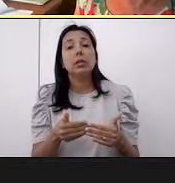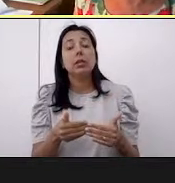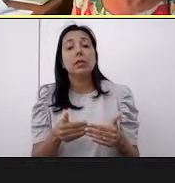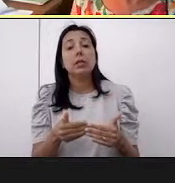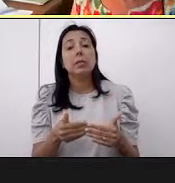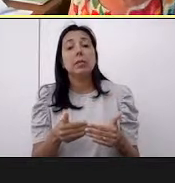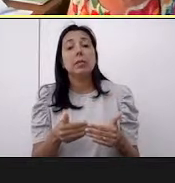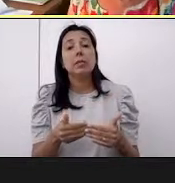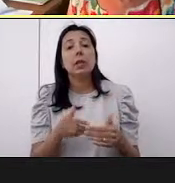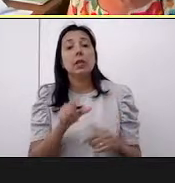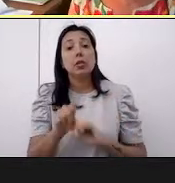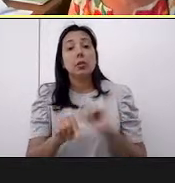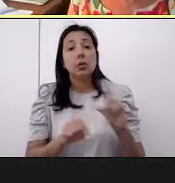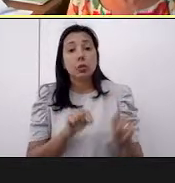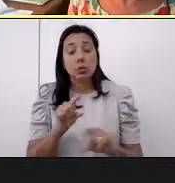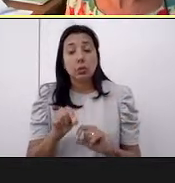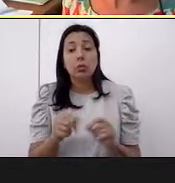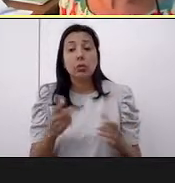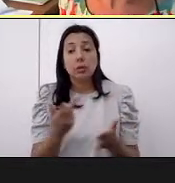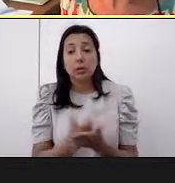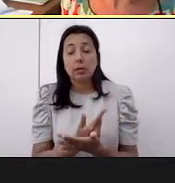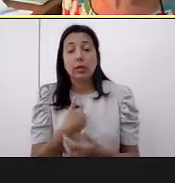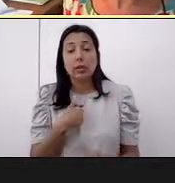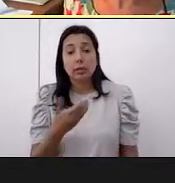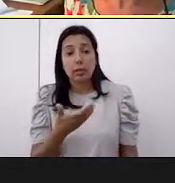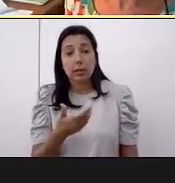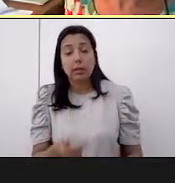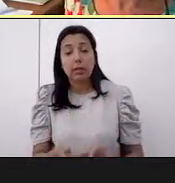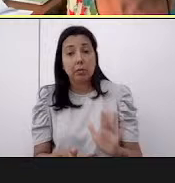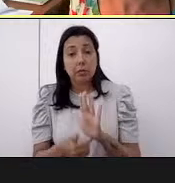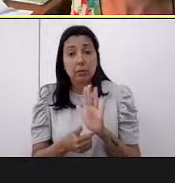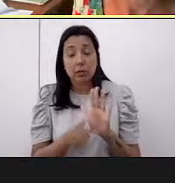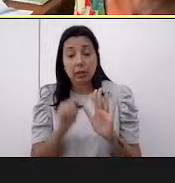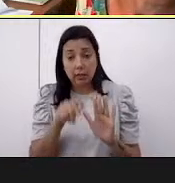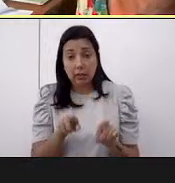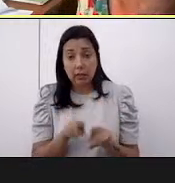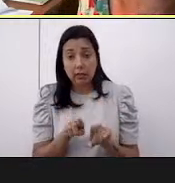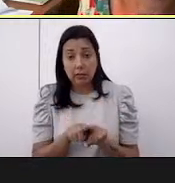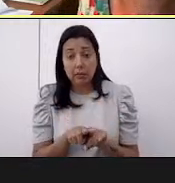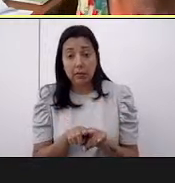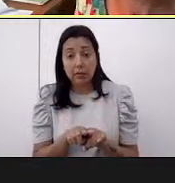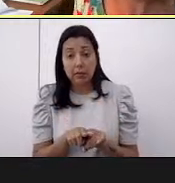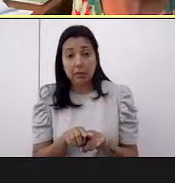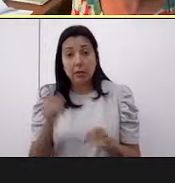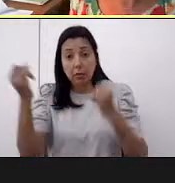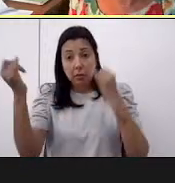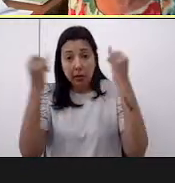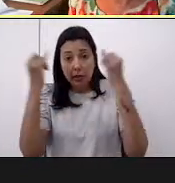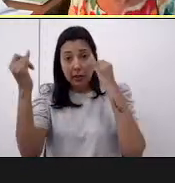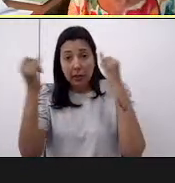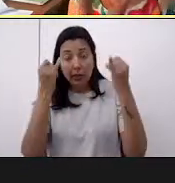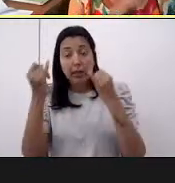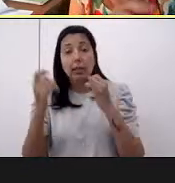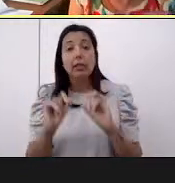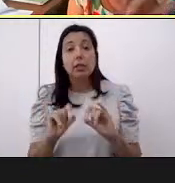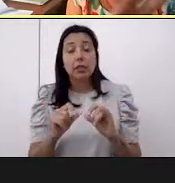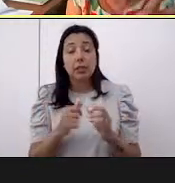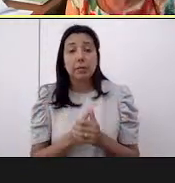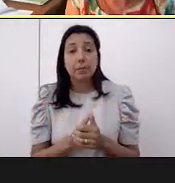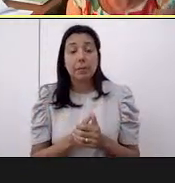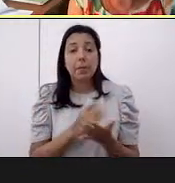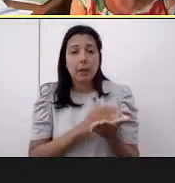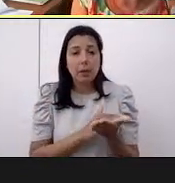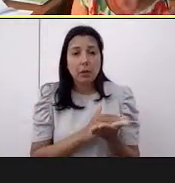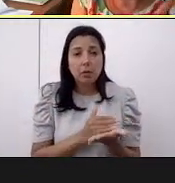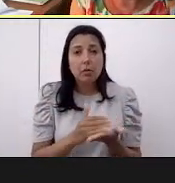illustrate this on this scheme with the idea that at the beginning you have a lot. The